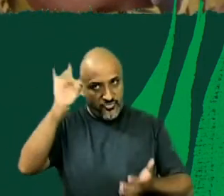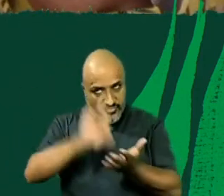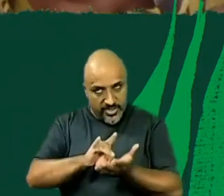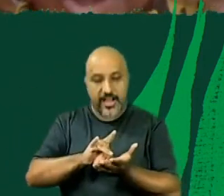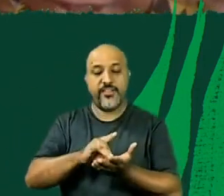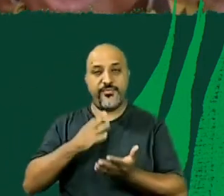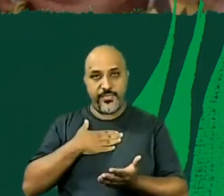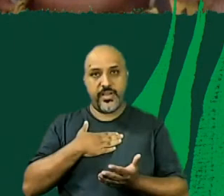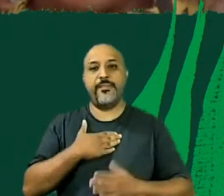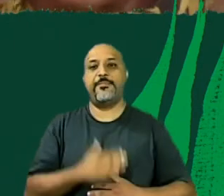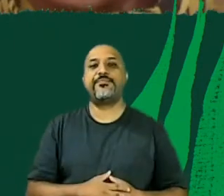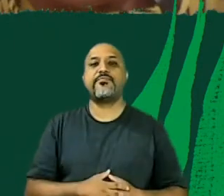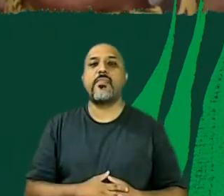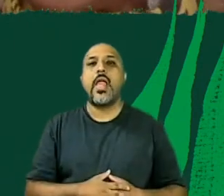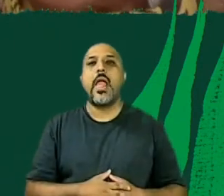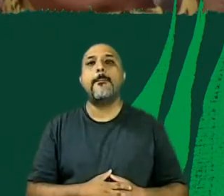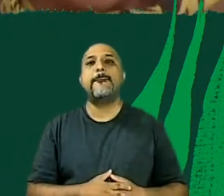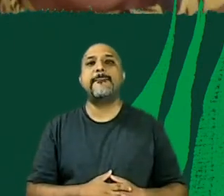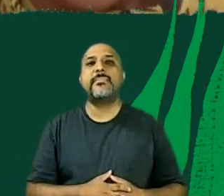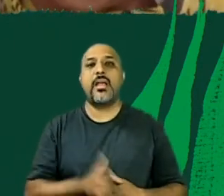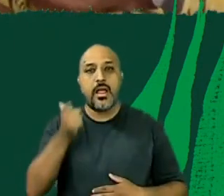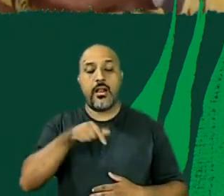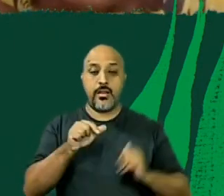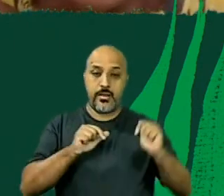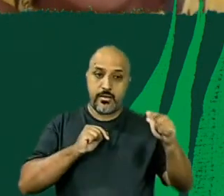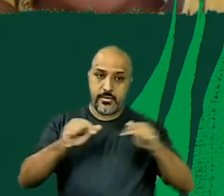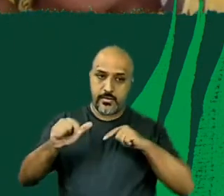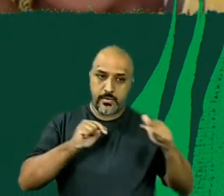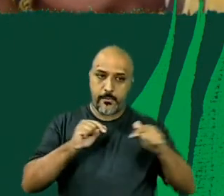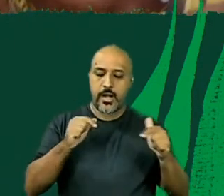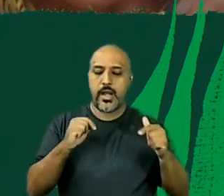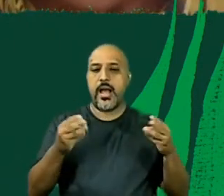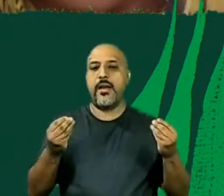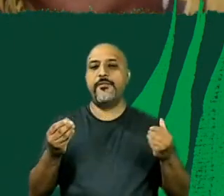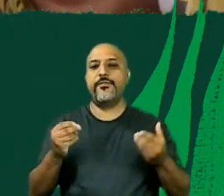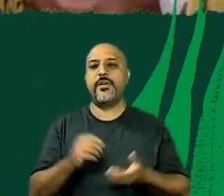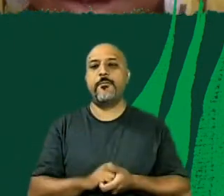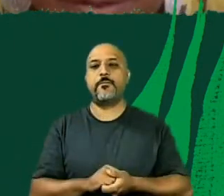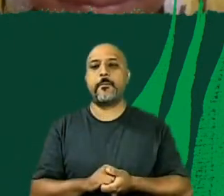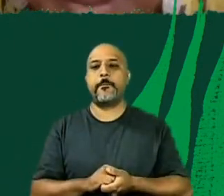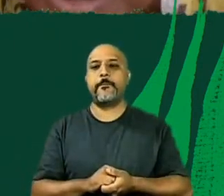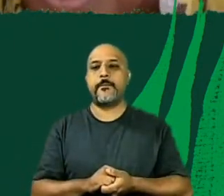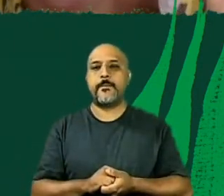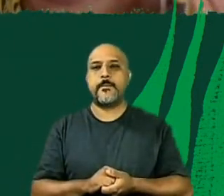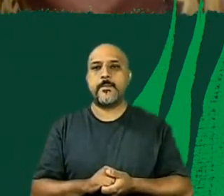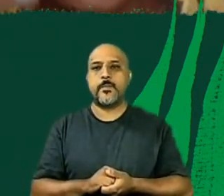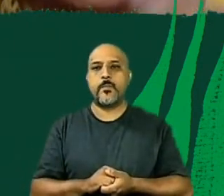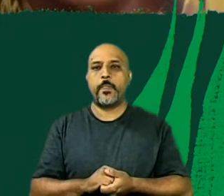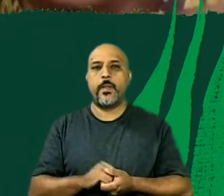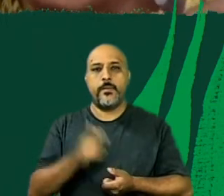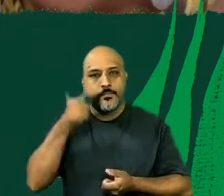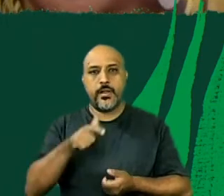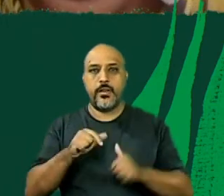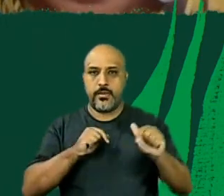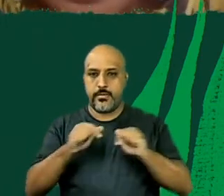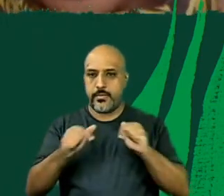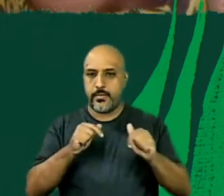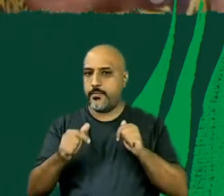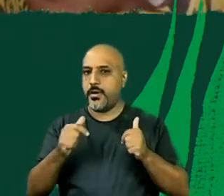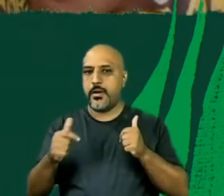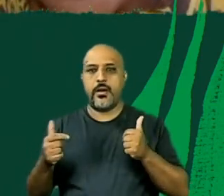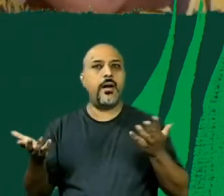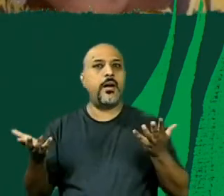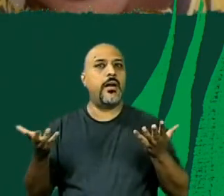just working, you know, kind of just no beautiful clothing, no hair, makeup, no nothing. She was